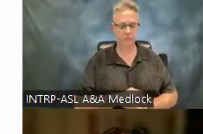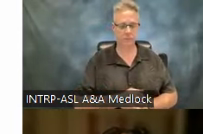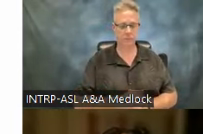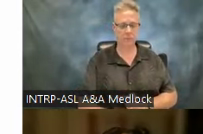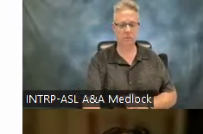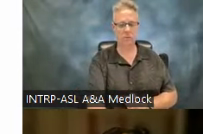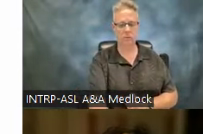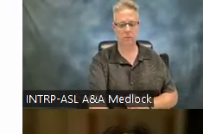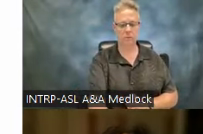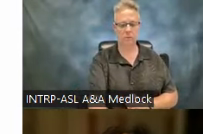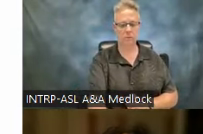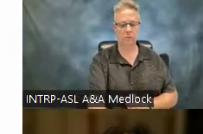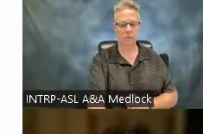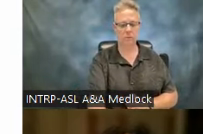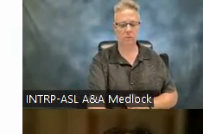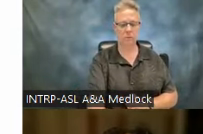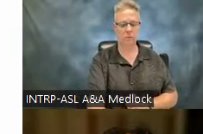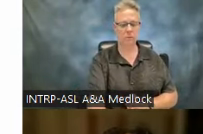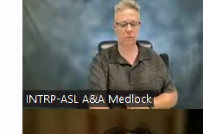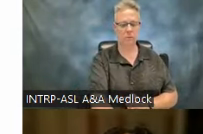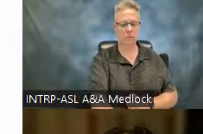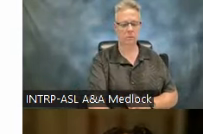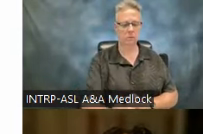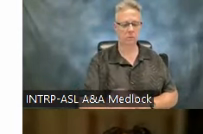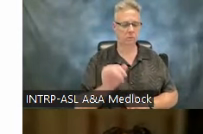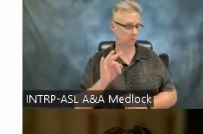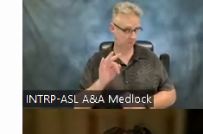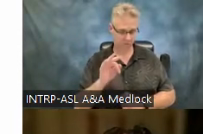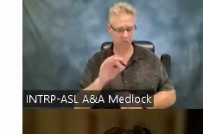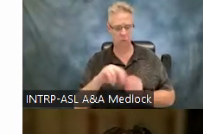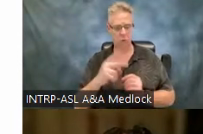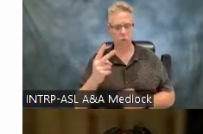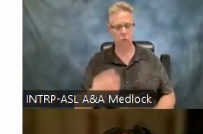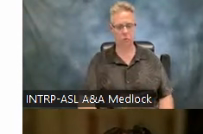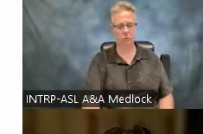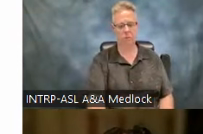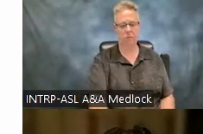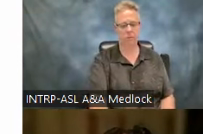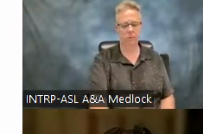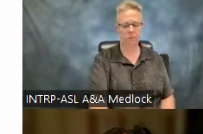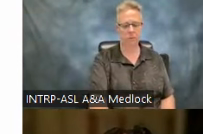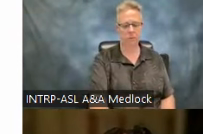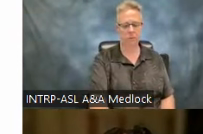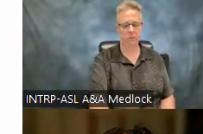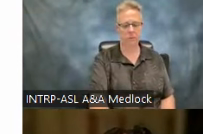If not, can we move on to number 2?